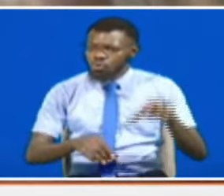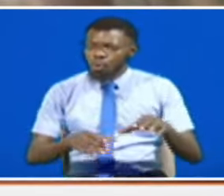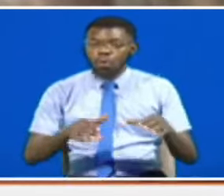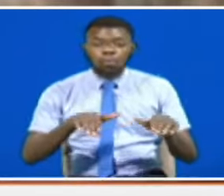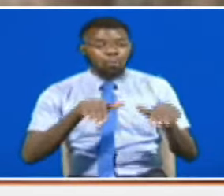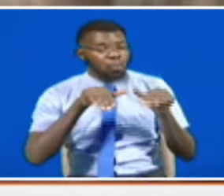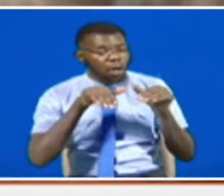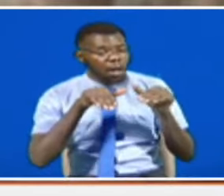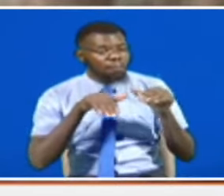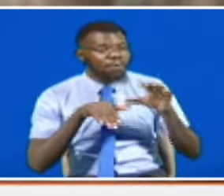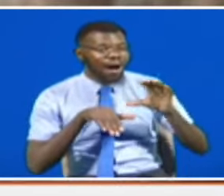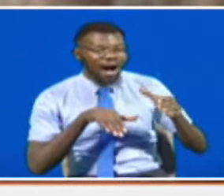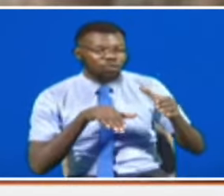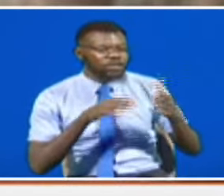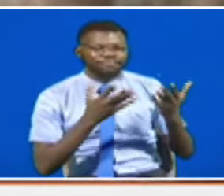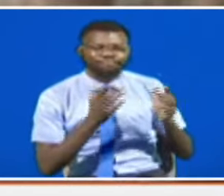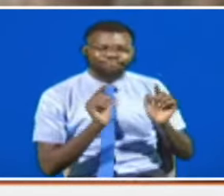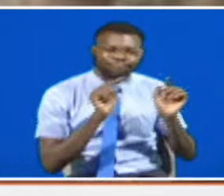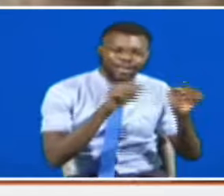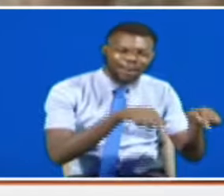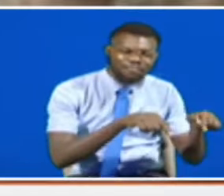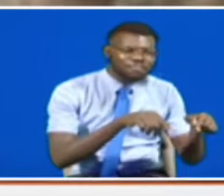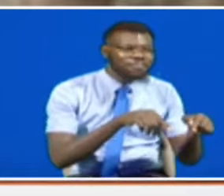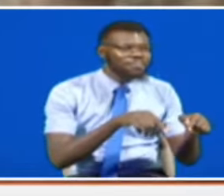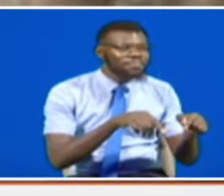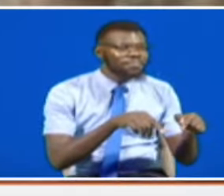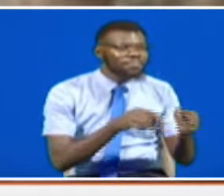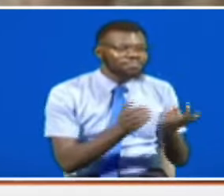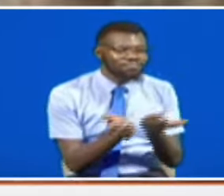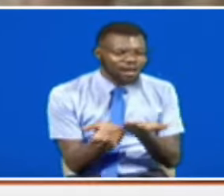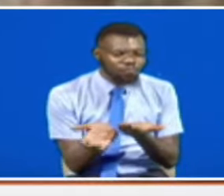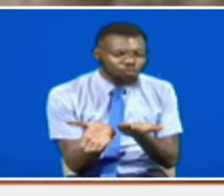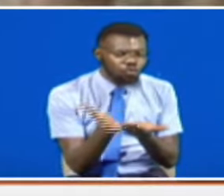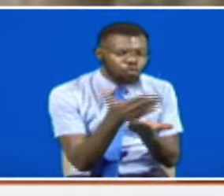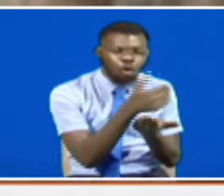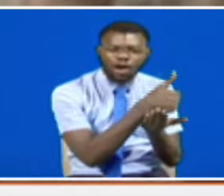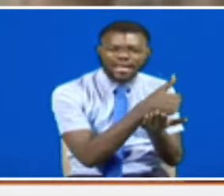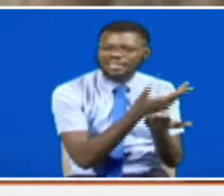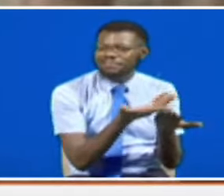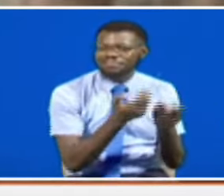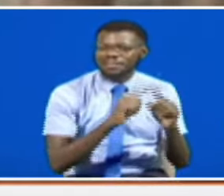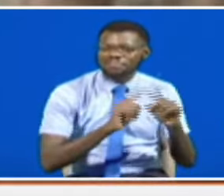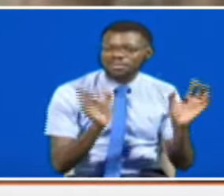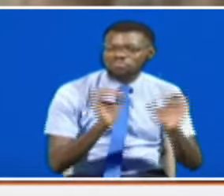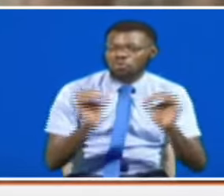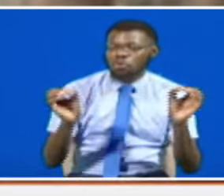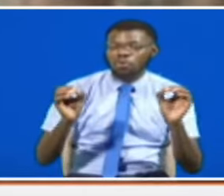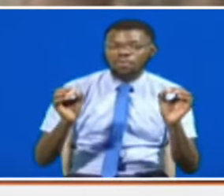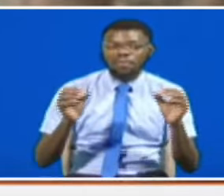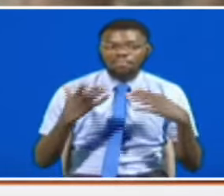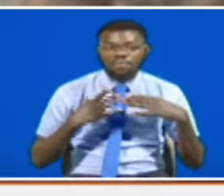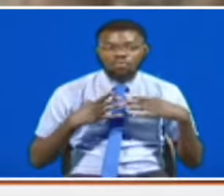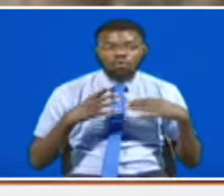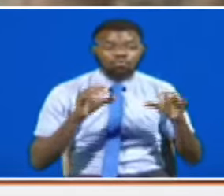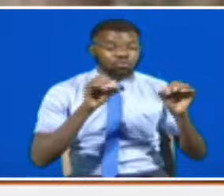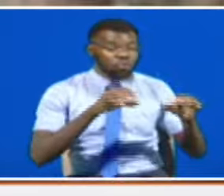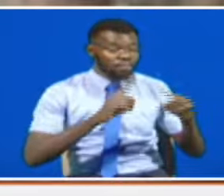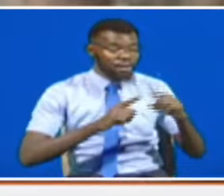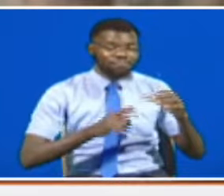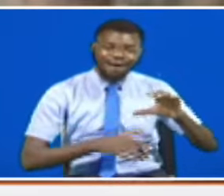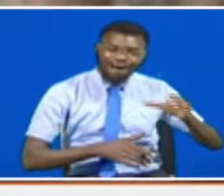wanamwaga kulingana vile waliagana. Wanamwaga, lakini watu wa kaunte wanakataa